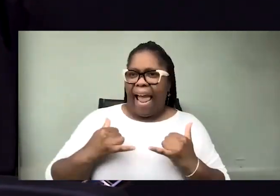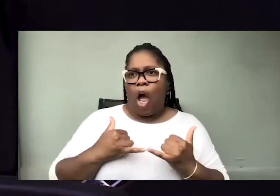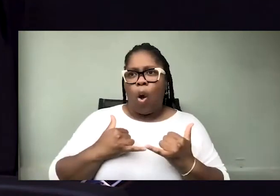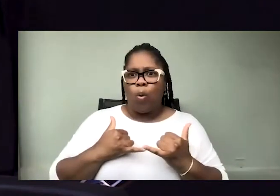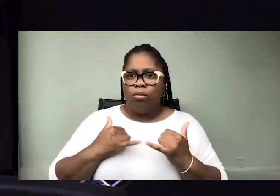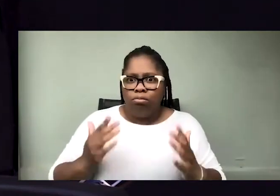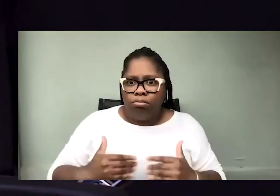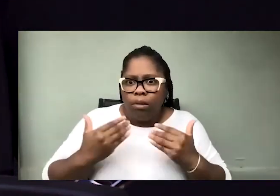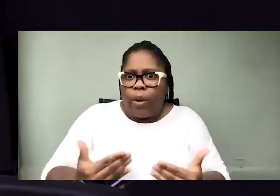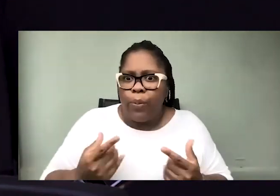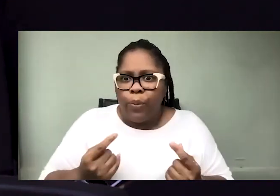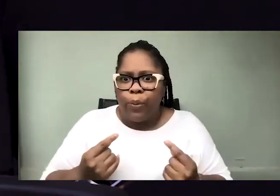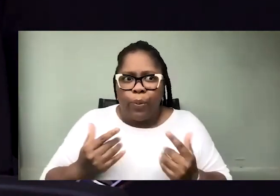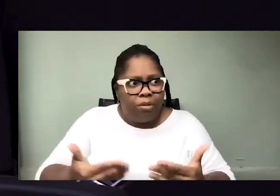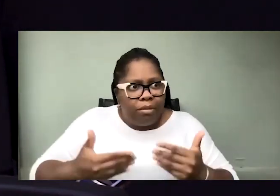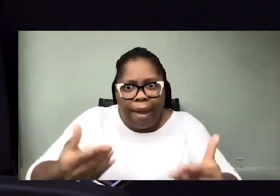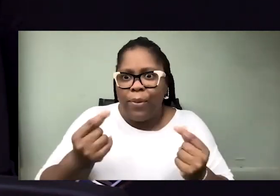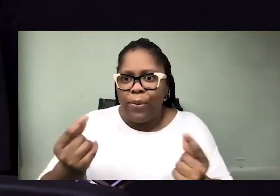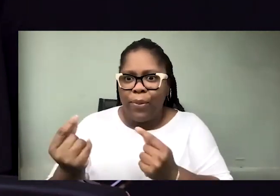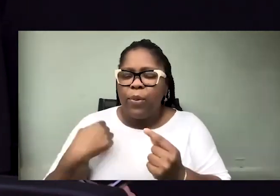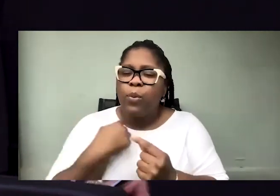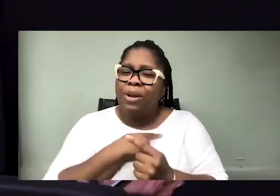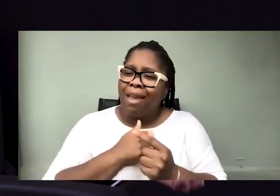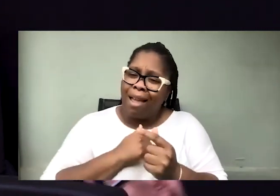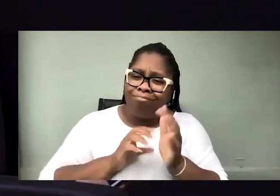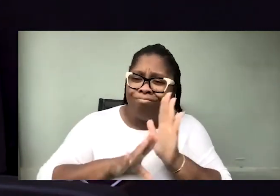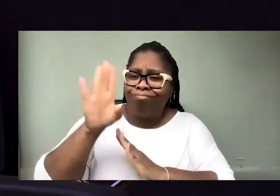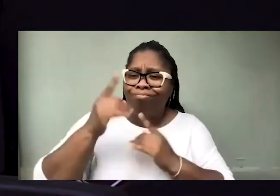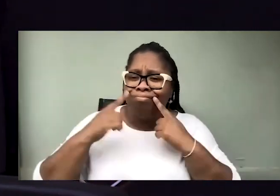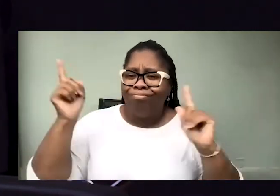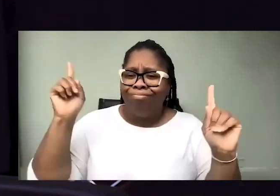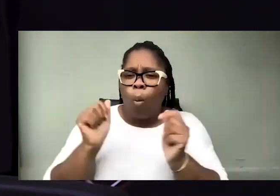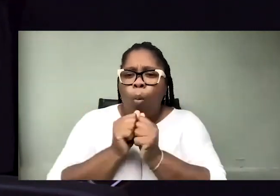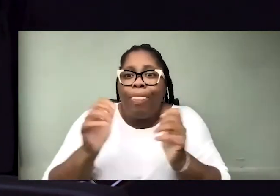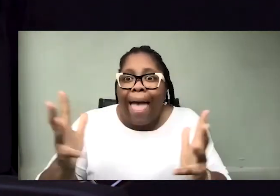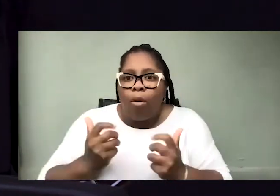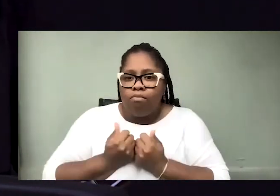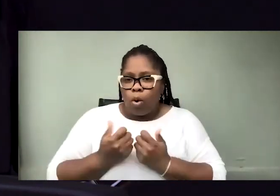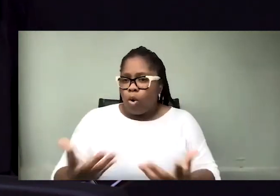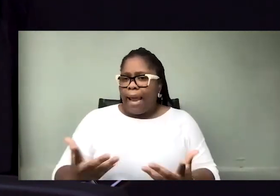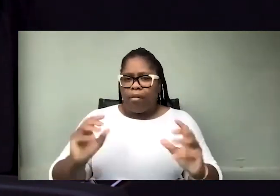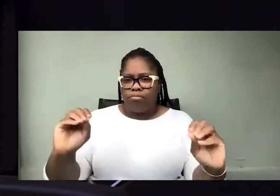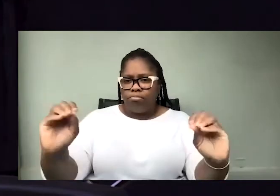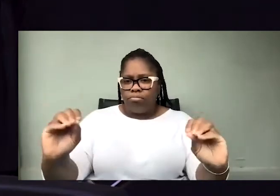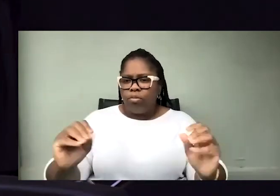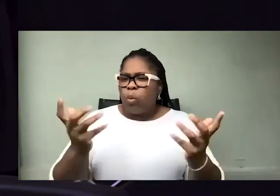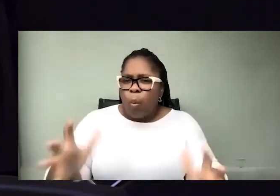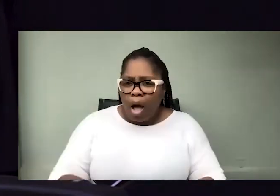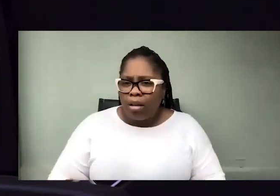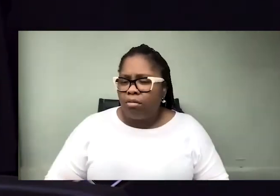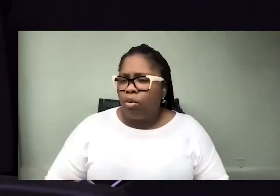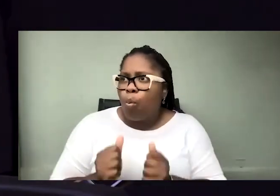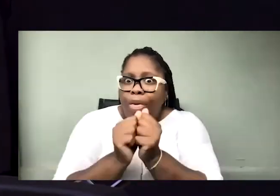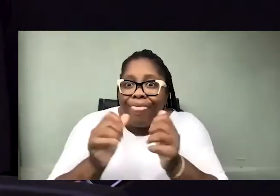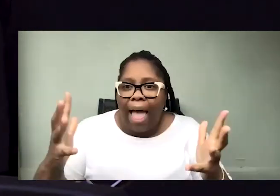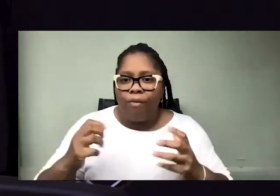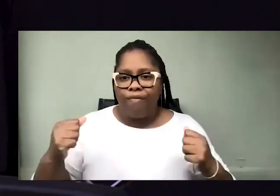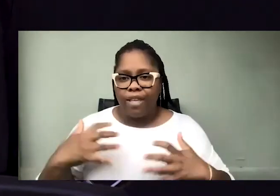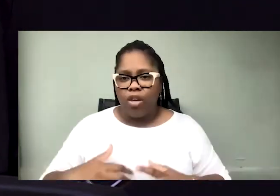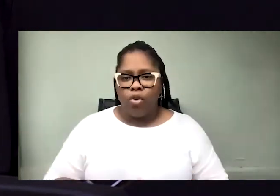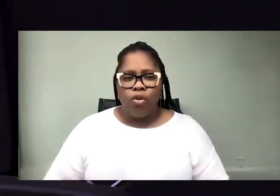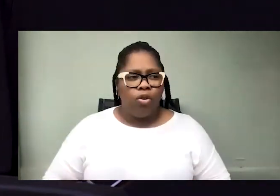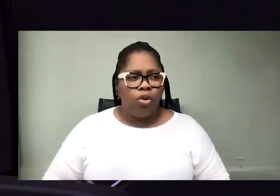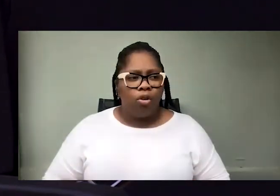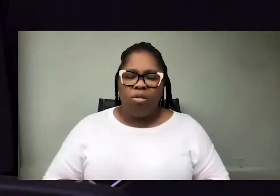stages, that we can do it well. We can do it without this burnout. We can do it without this fear, and